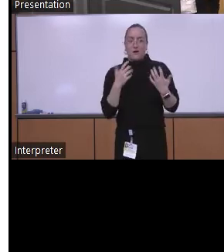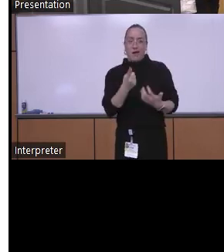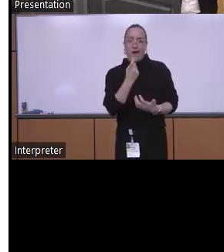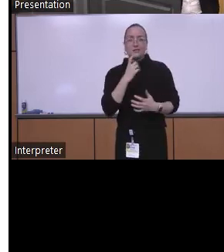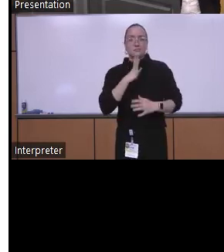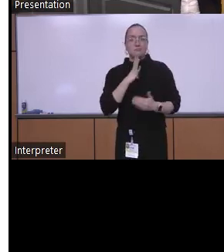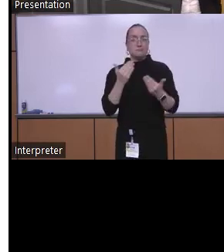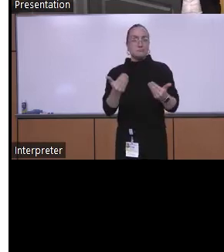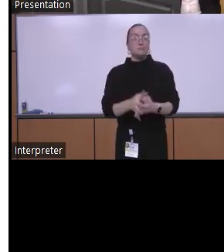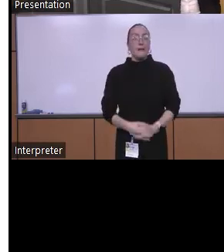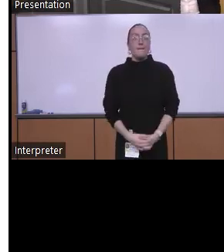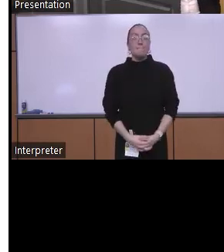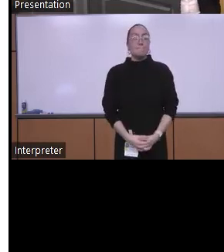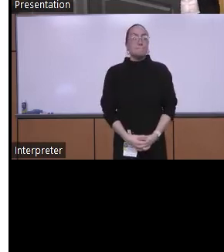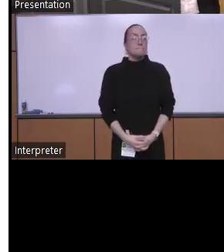well.